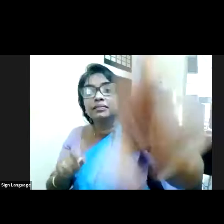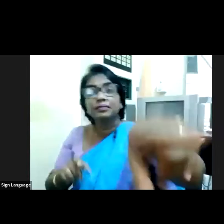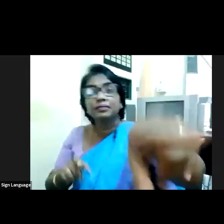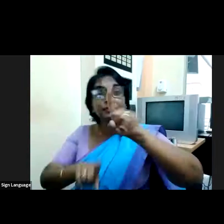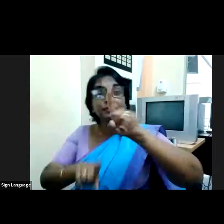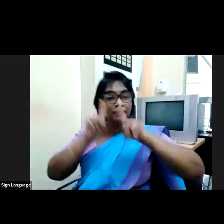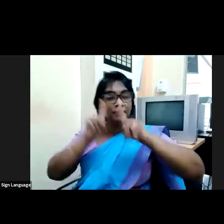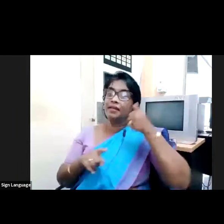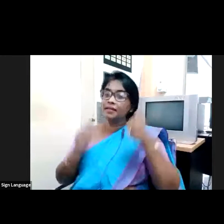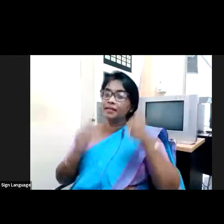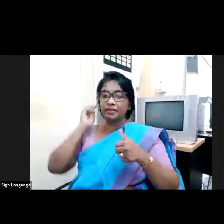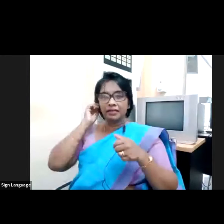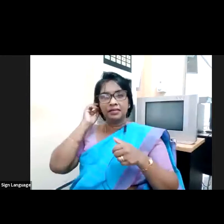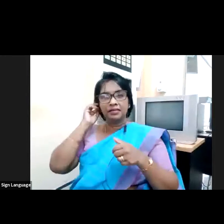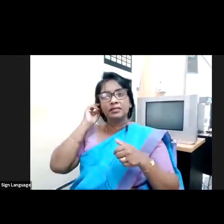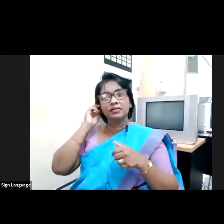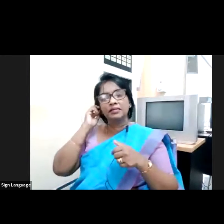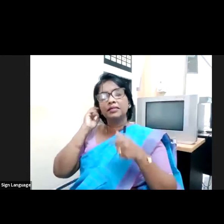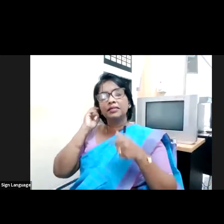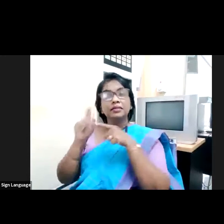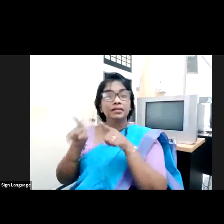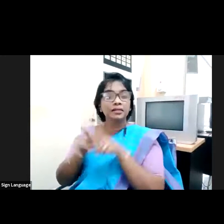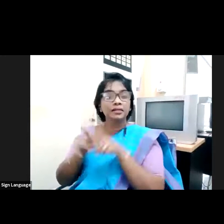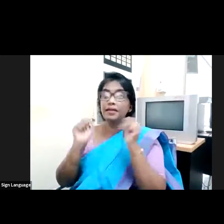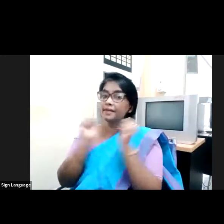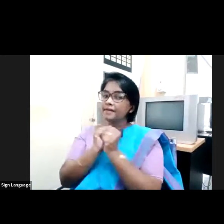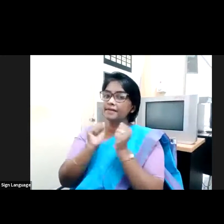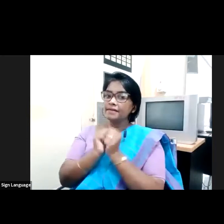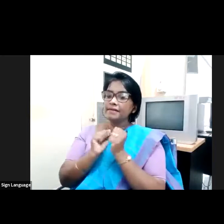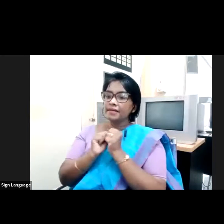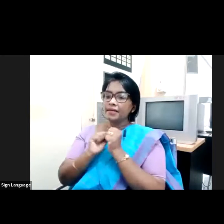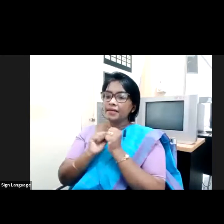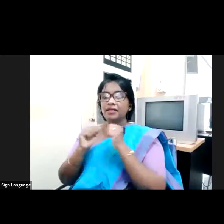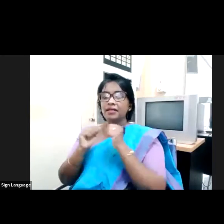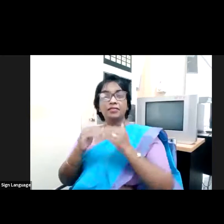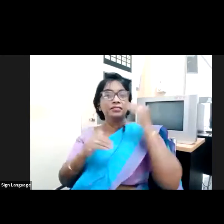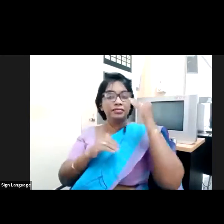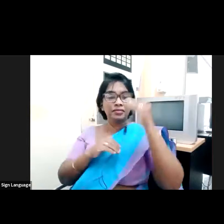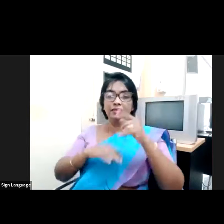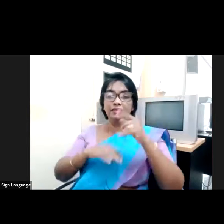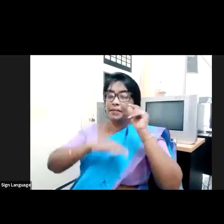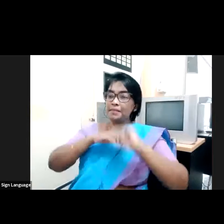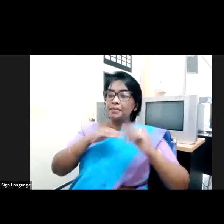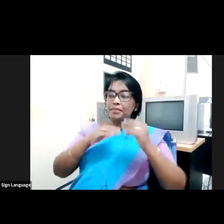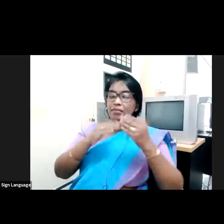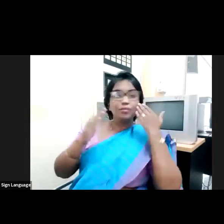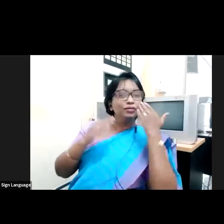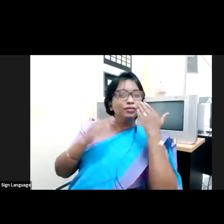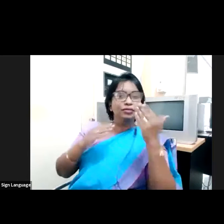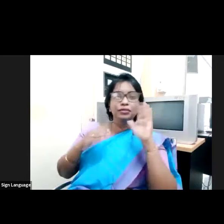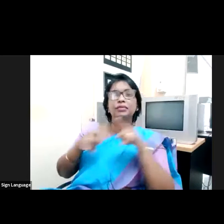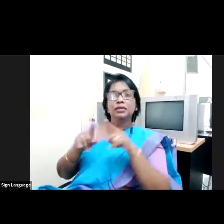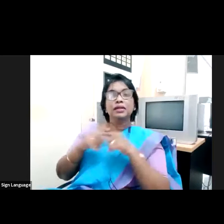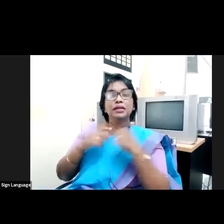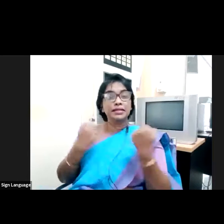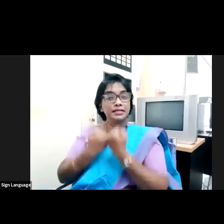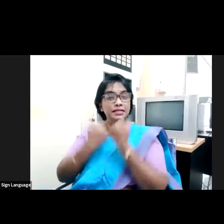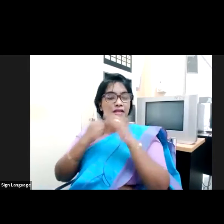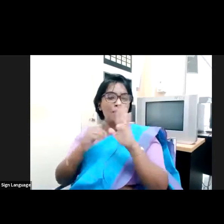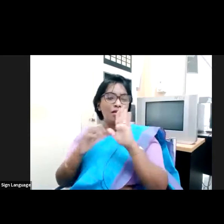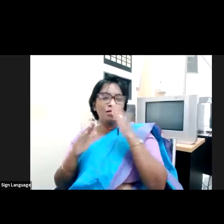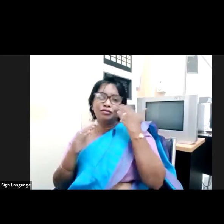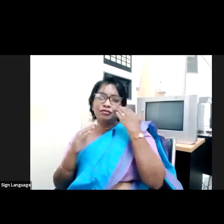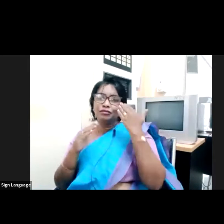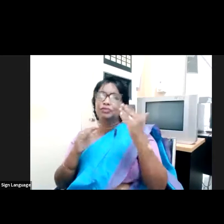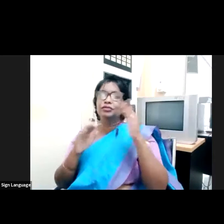of work and skills and the challenges, I think we are at the verge